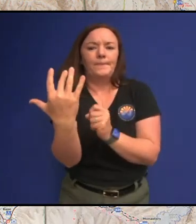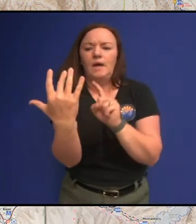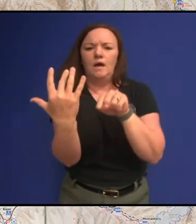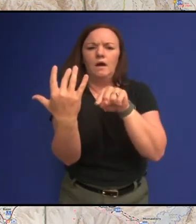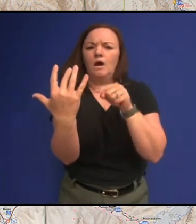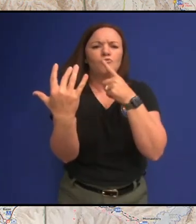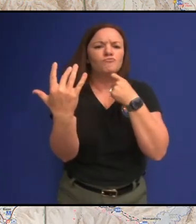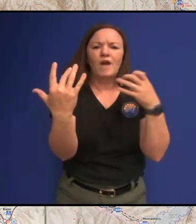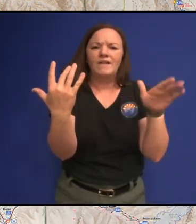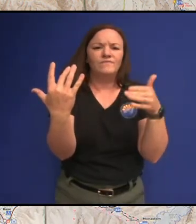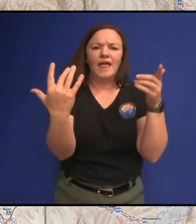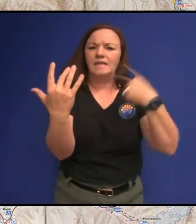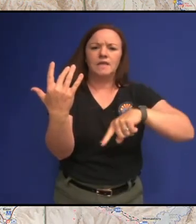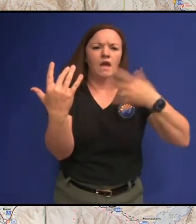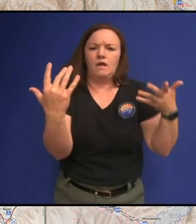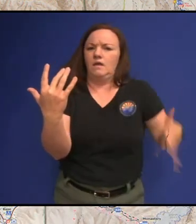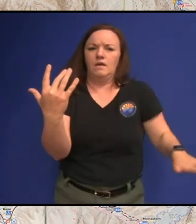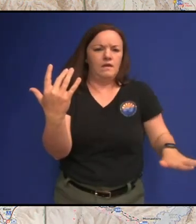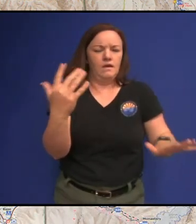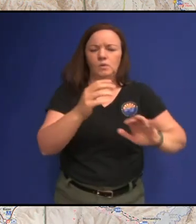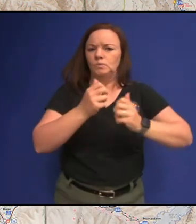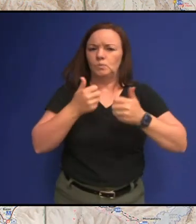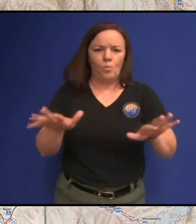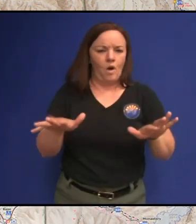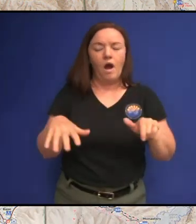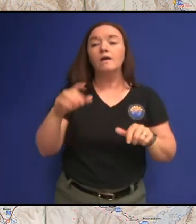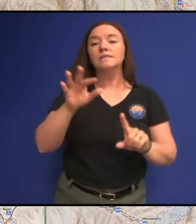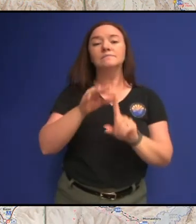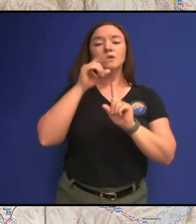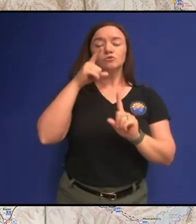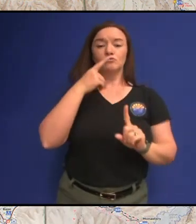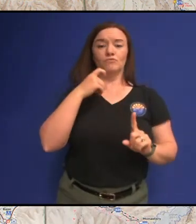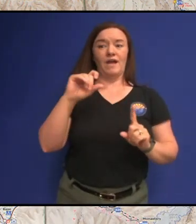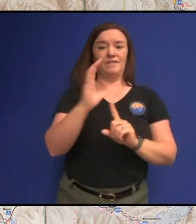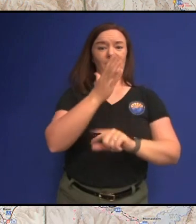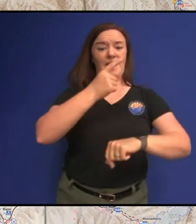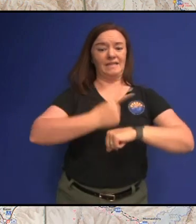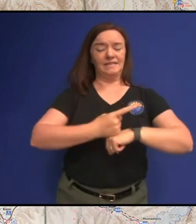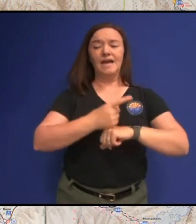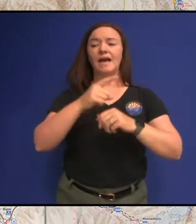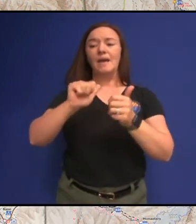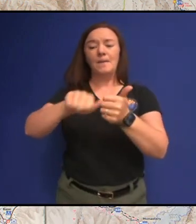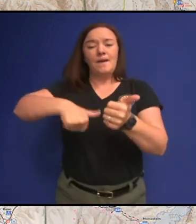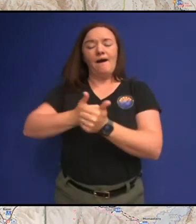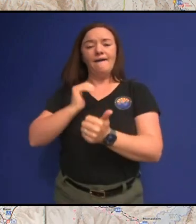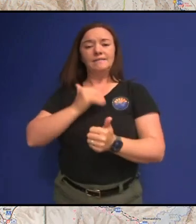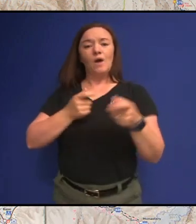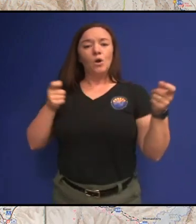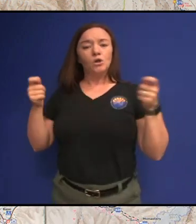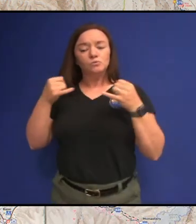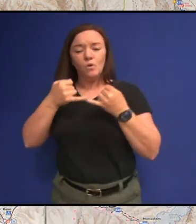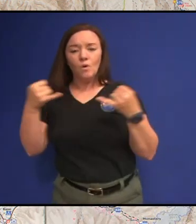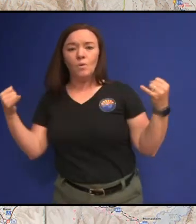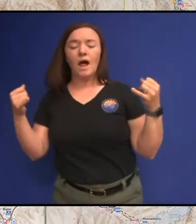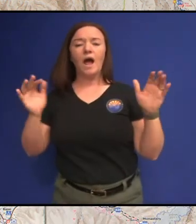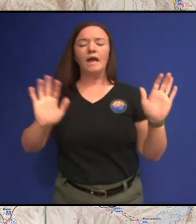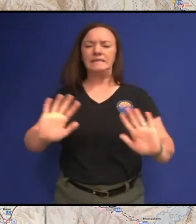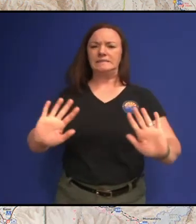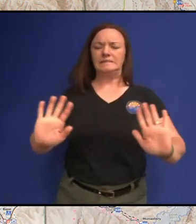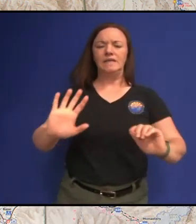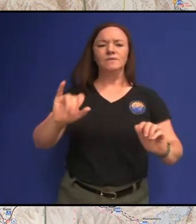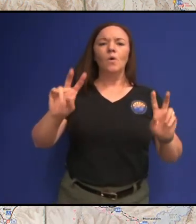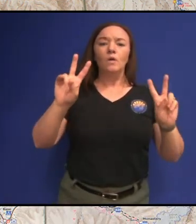control lines and close to the areas that we're trying to protect. So we're going to limit that hot work over the next